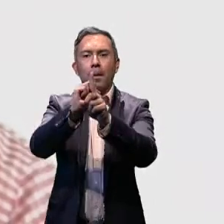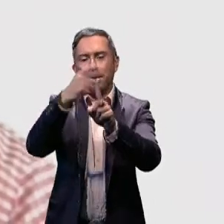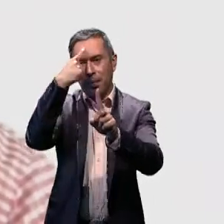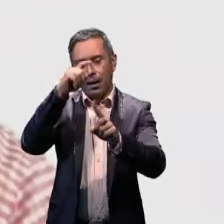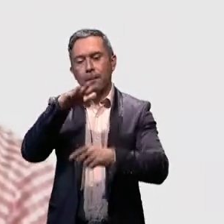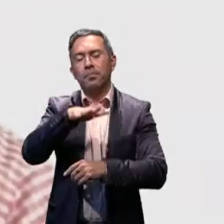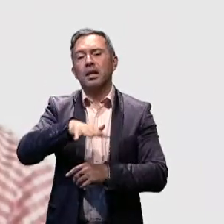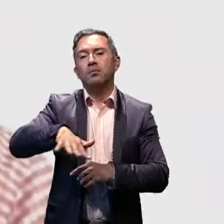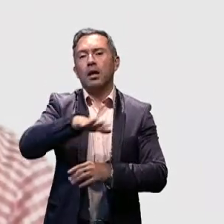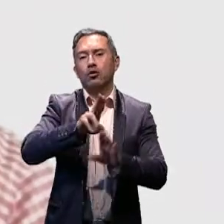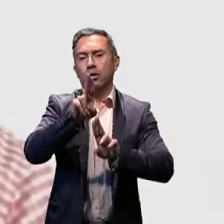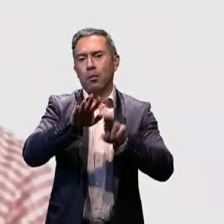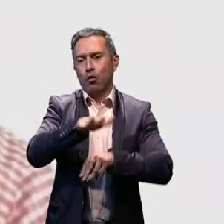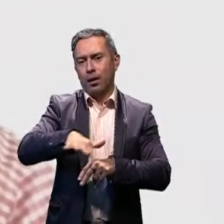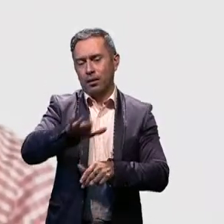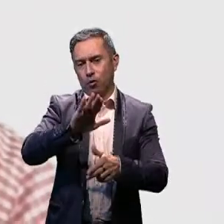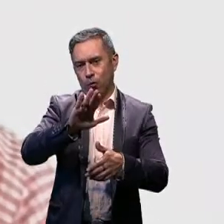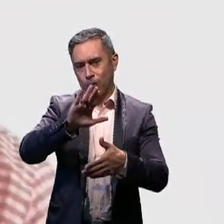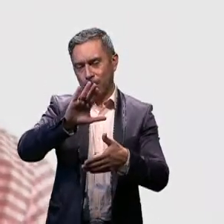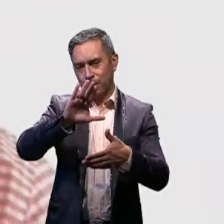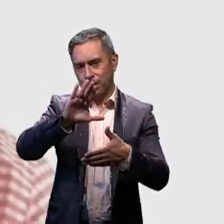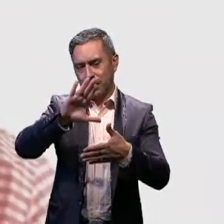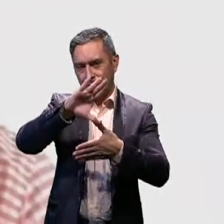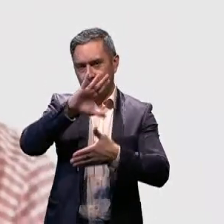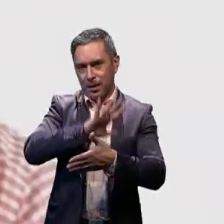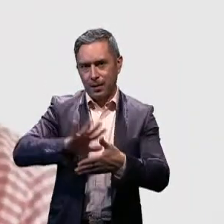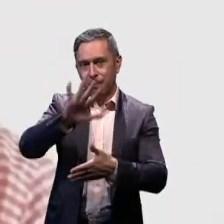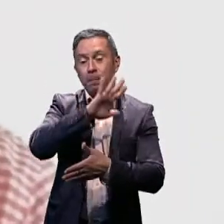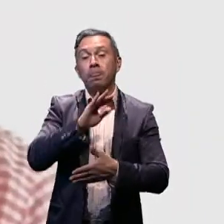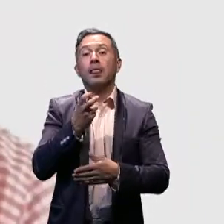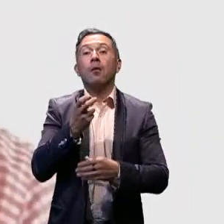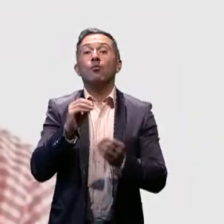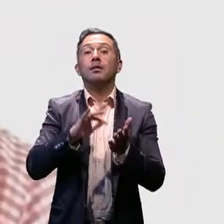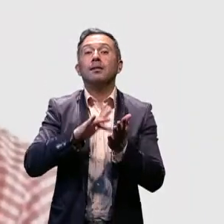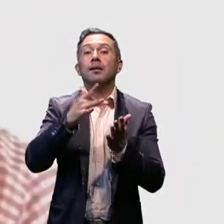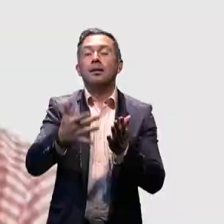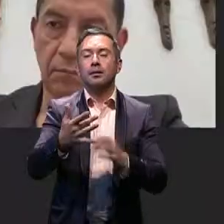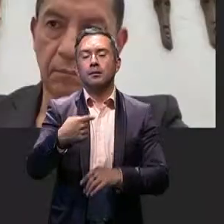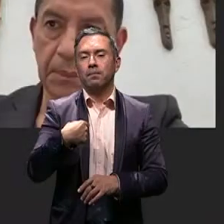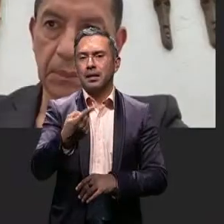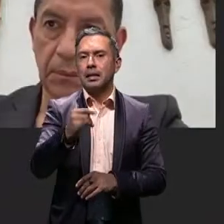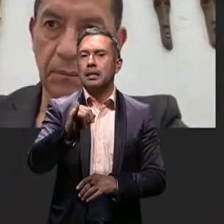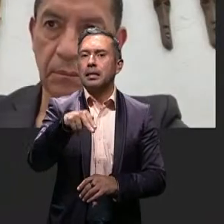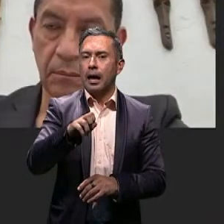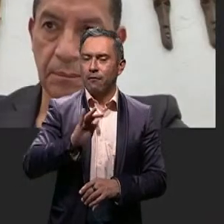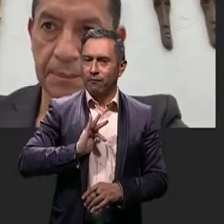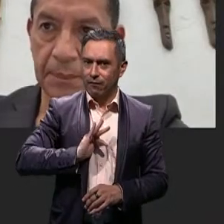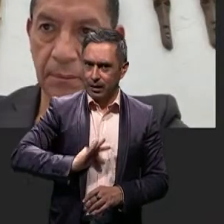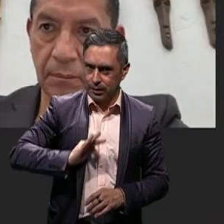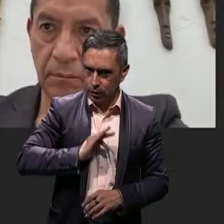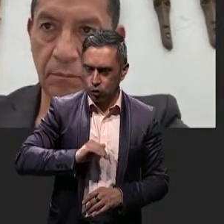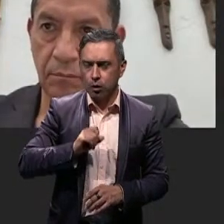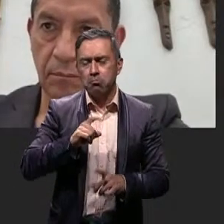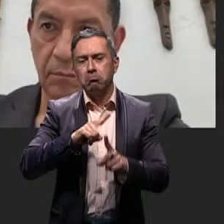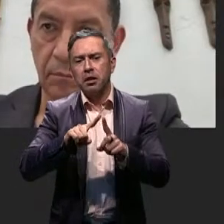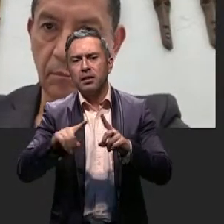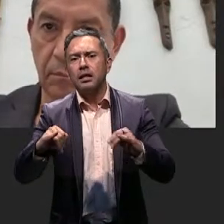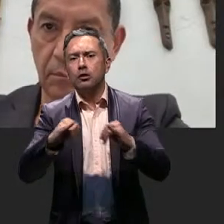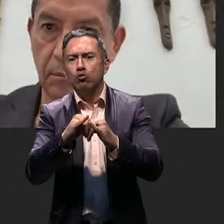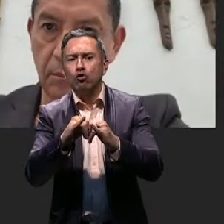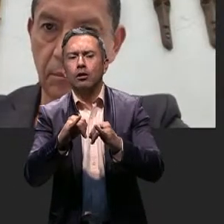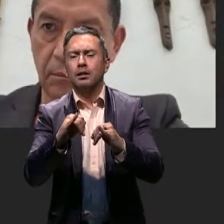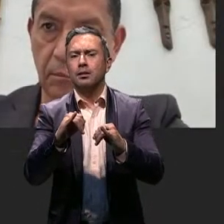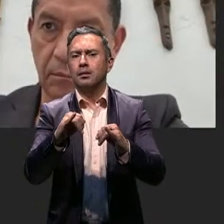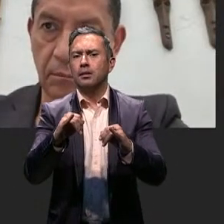together in this democratic space in the region. Thank you very much, and congratulations to the INE